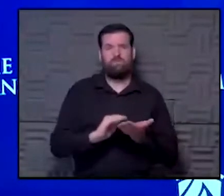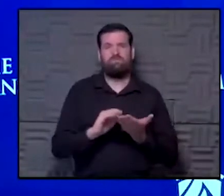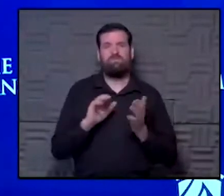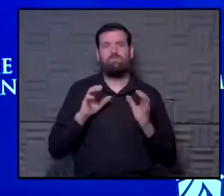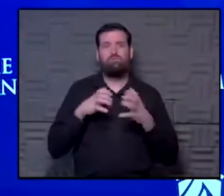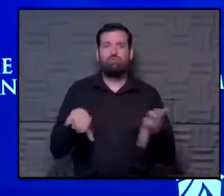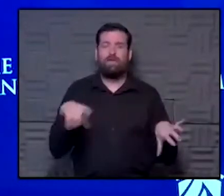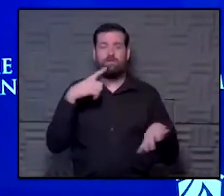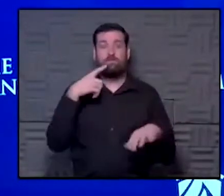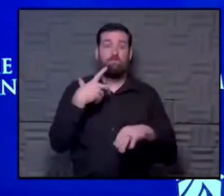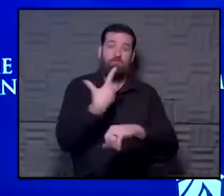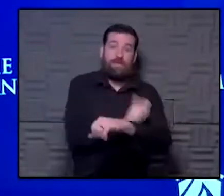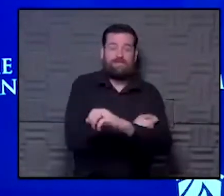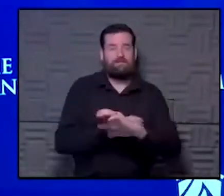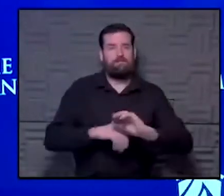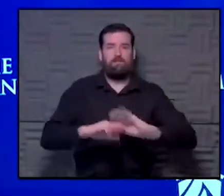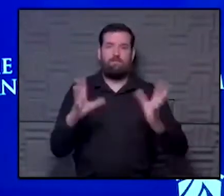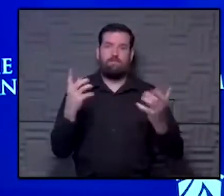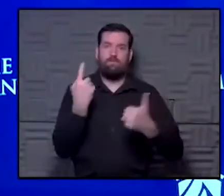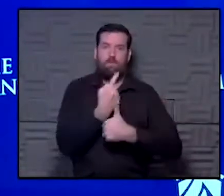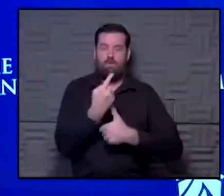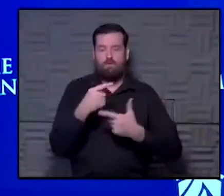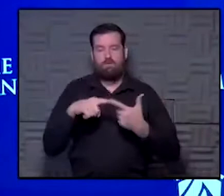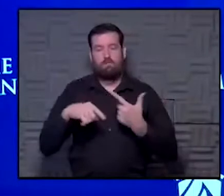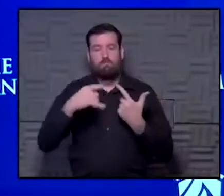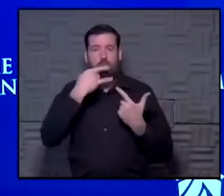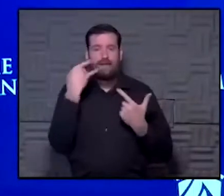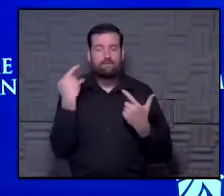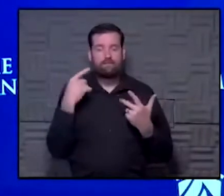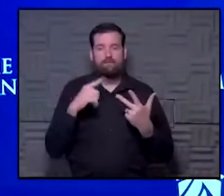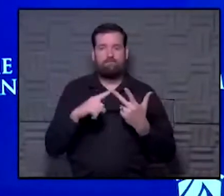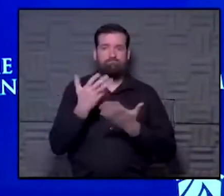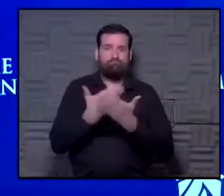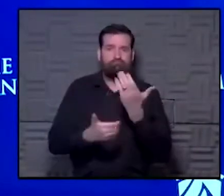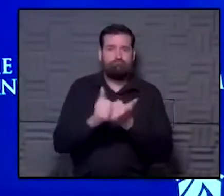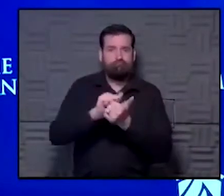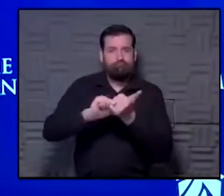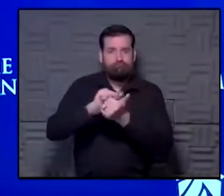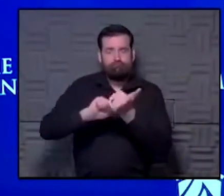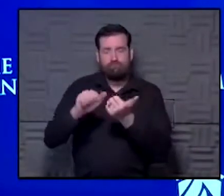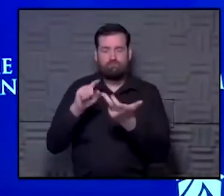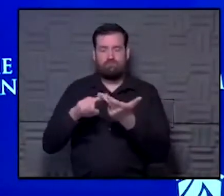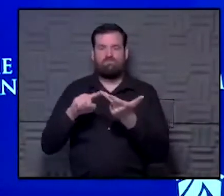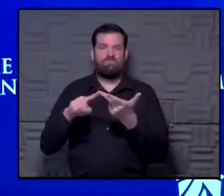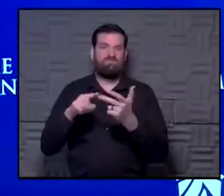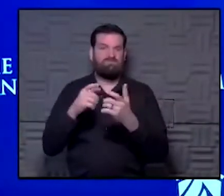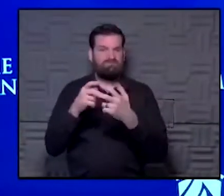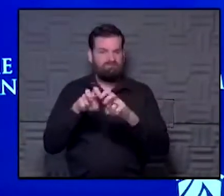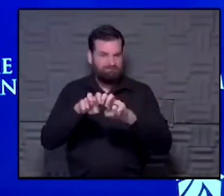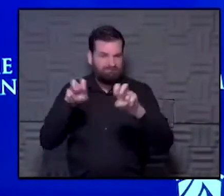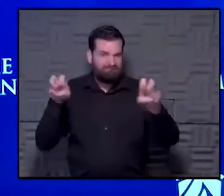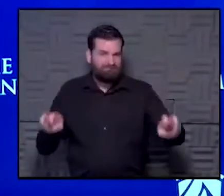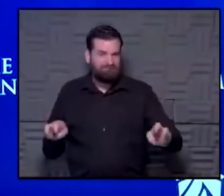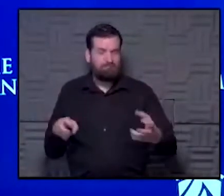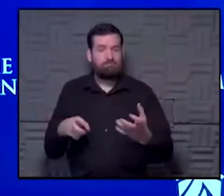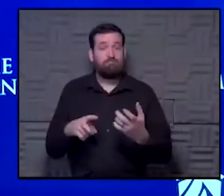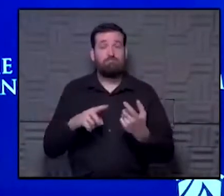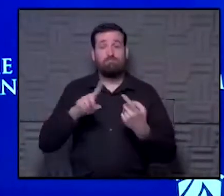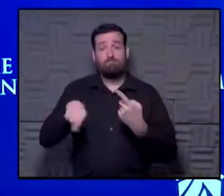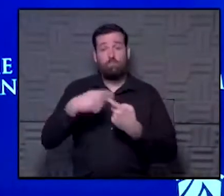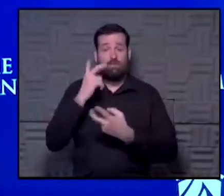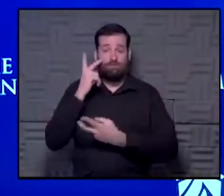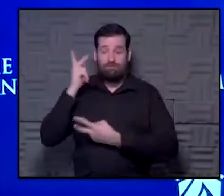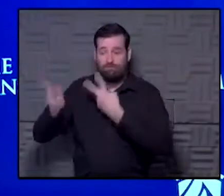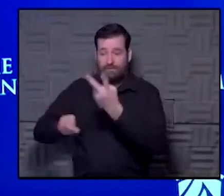transmission. Vaccination clearly is one of them. Masking is another. Washing your hands and keeping your distance. And then when you go see